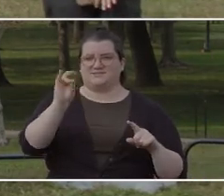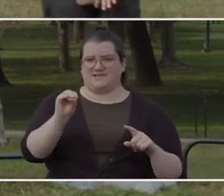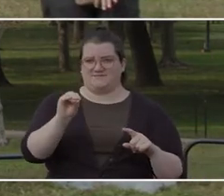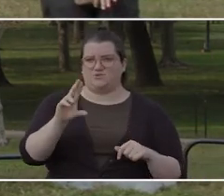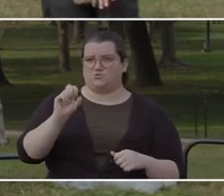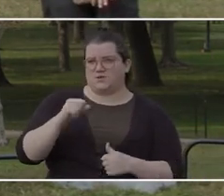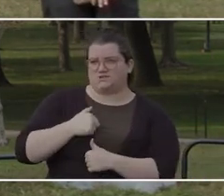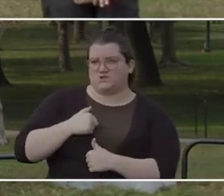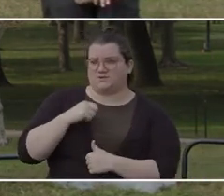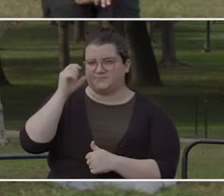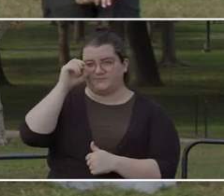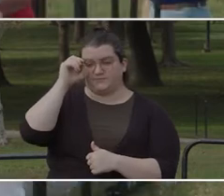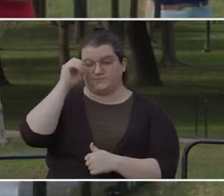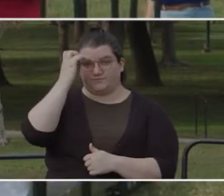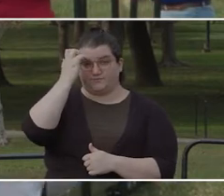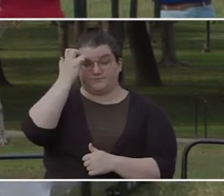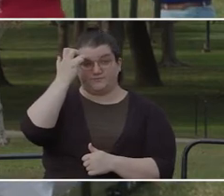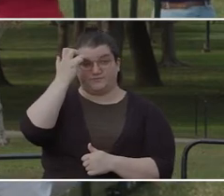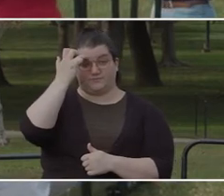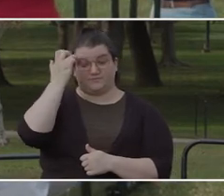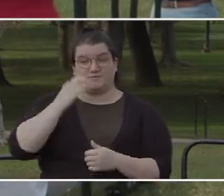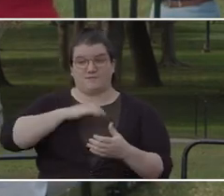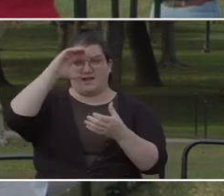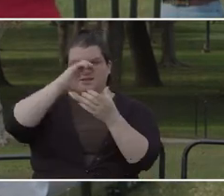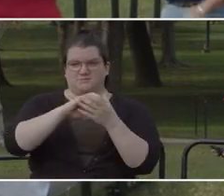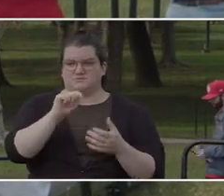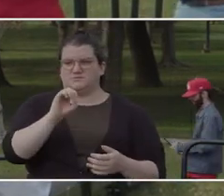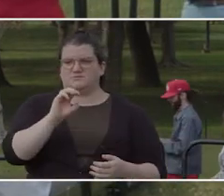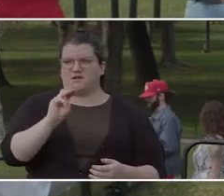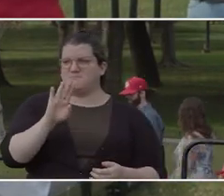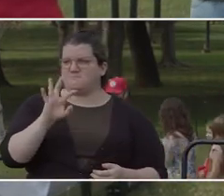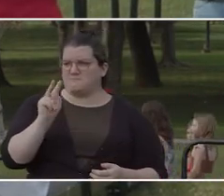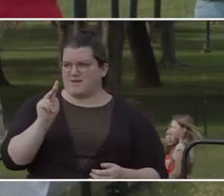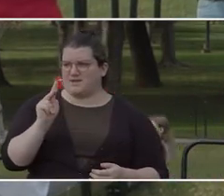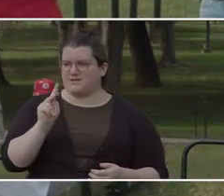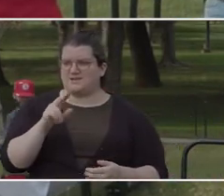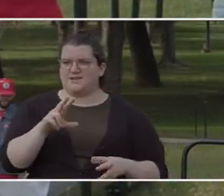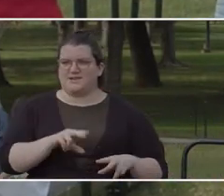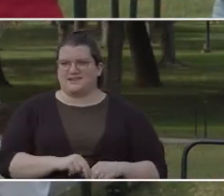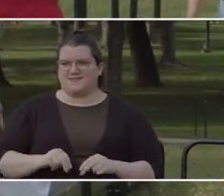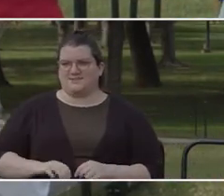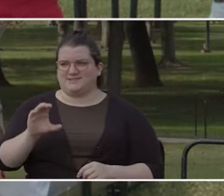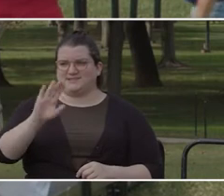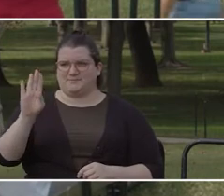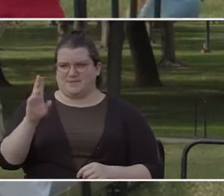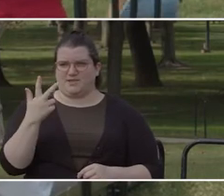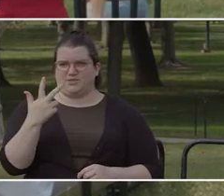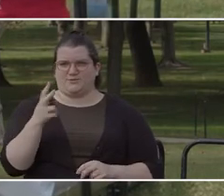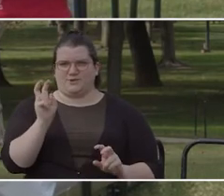1966-1970, U.S. Army. My husband, Tom Beck, Navy Seabee, three